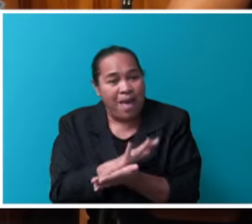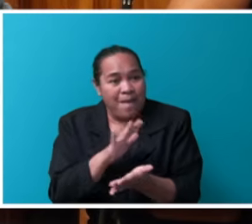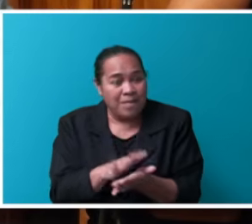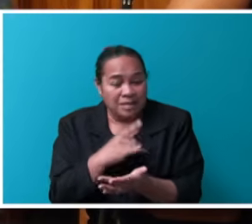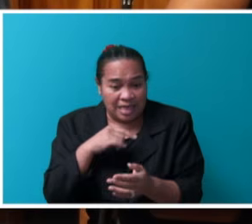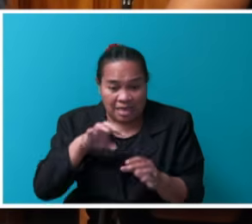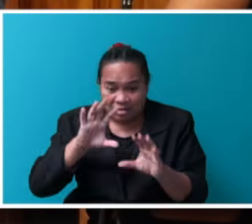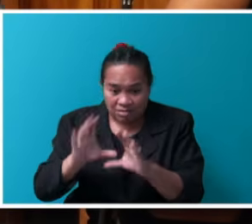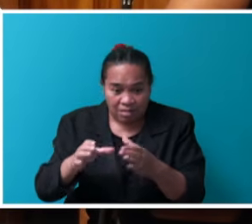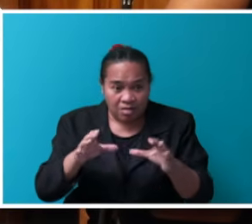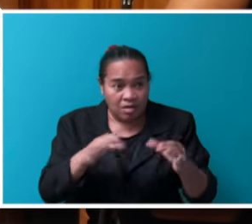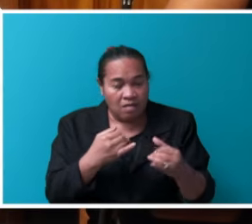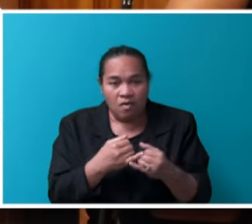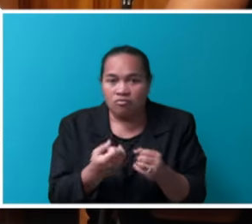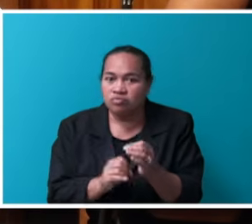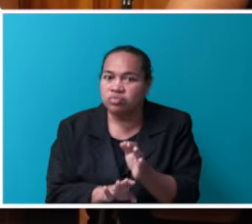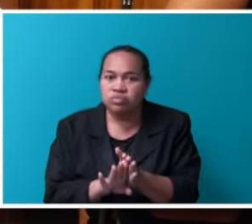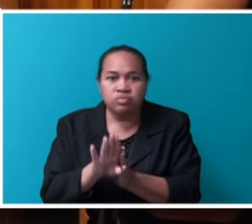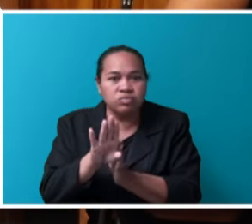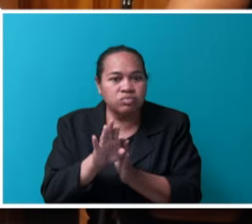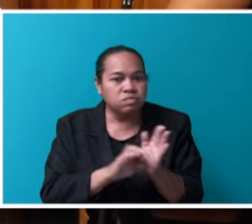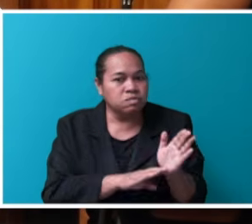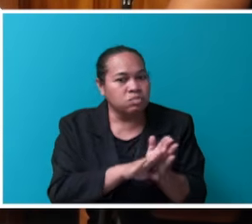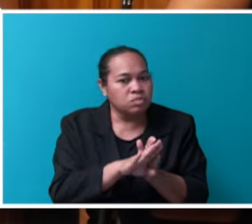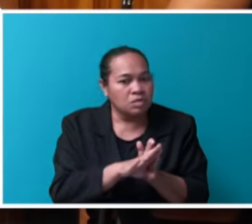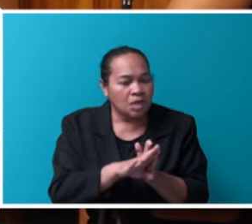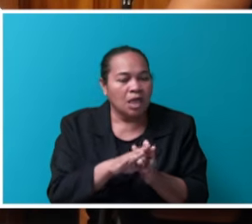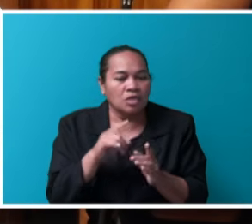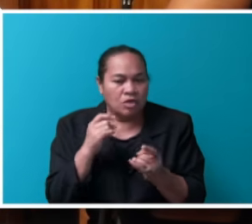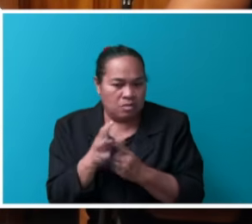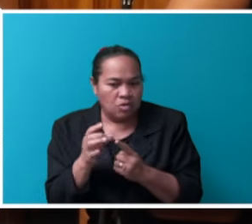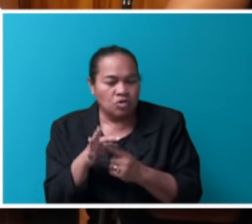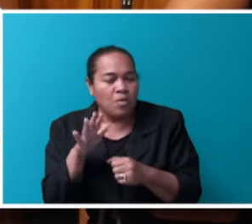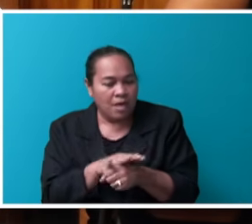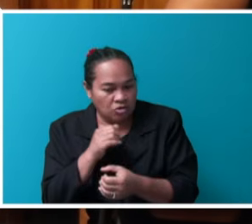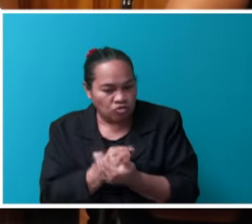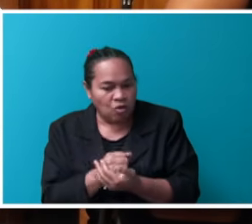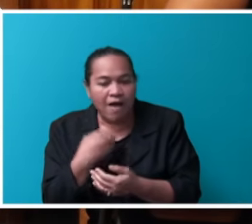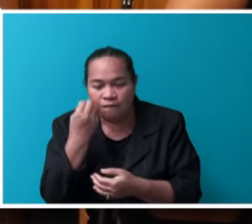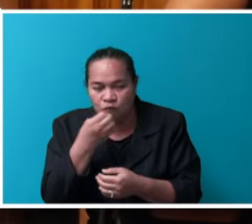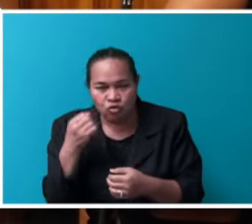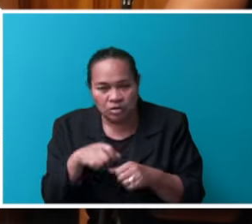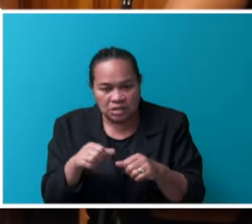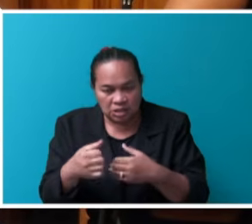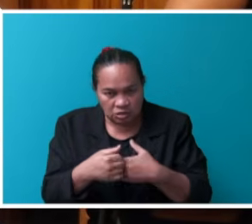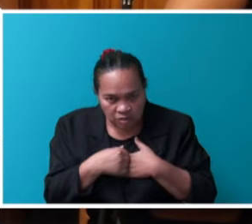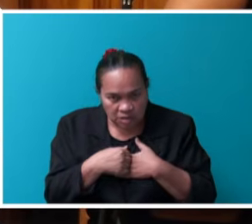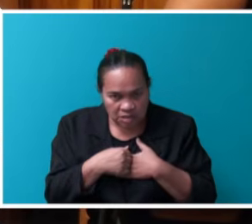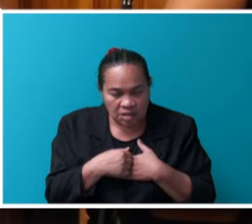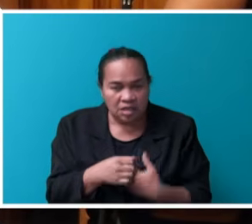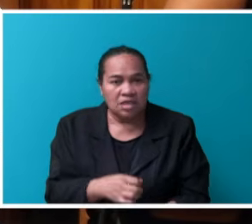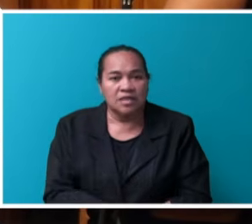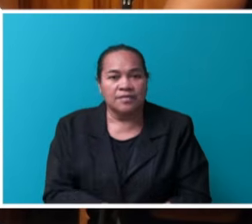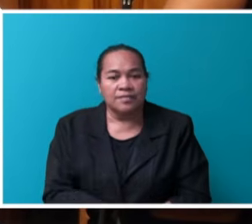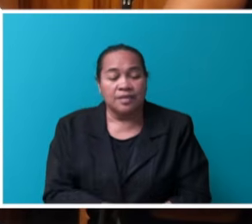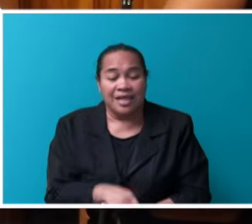sectors are growing. It has also been important for ensuring food security, export earnings and economic diversification. In